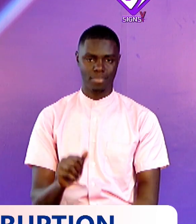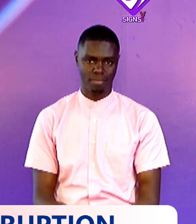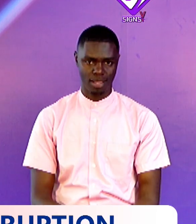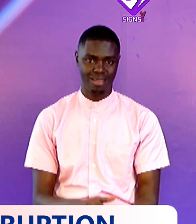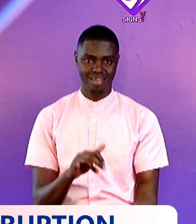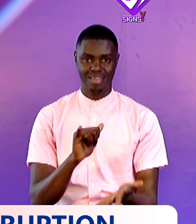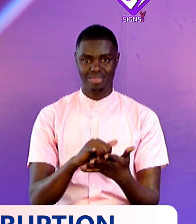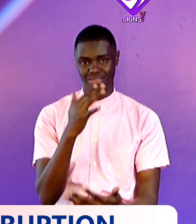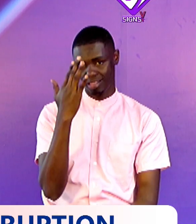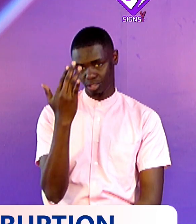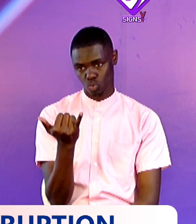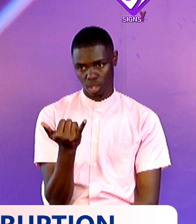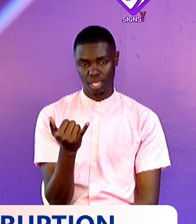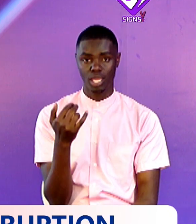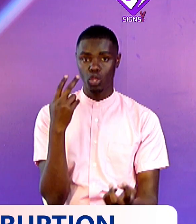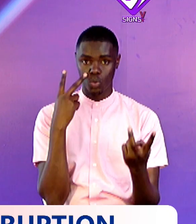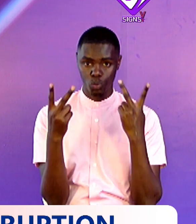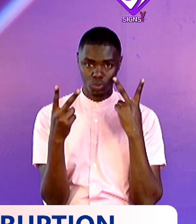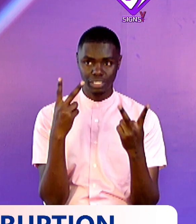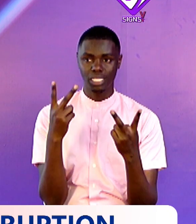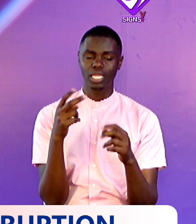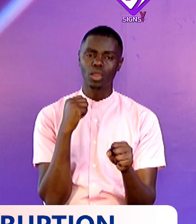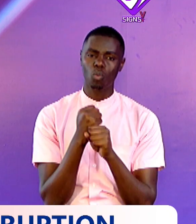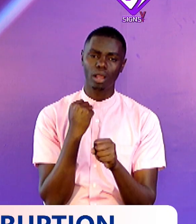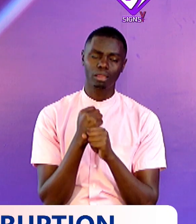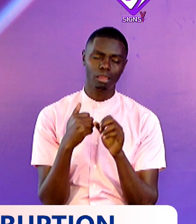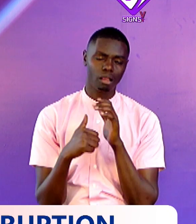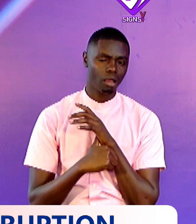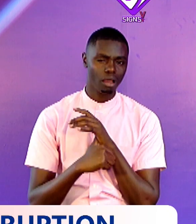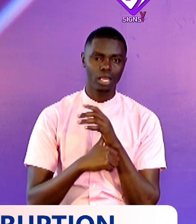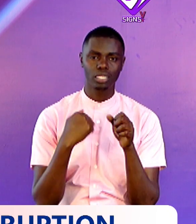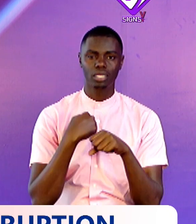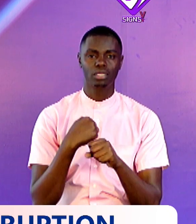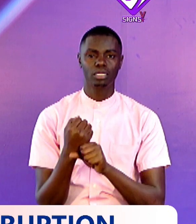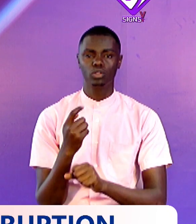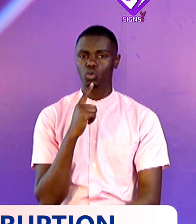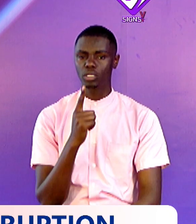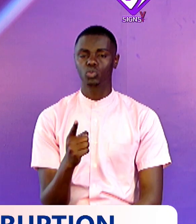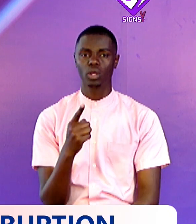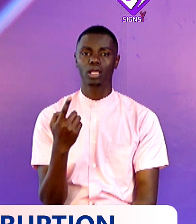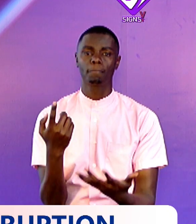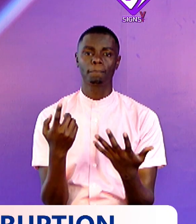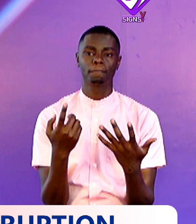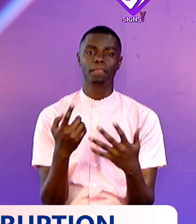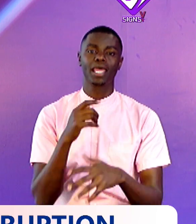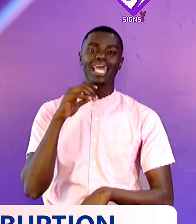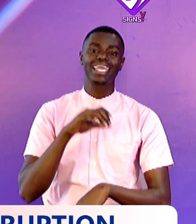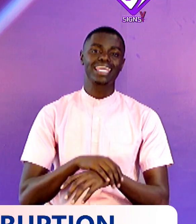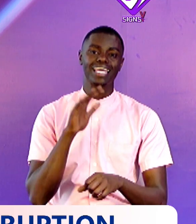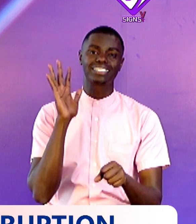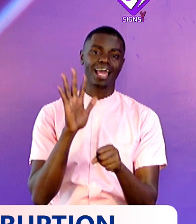that is why you see her work so hard to make sure that he gets quite a lot